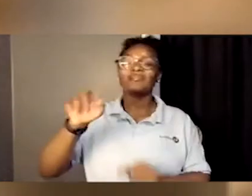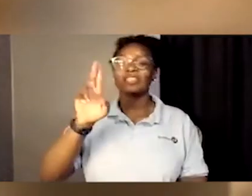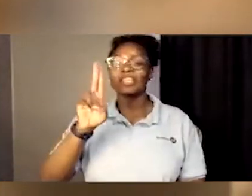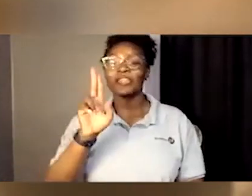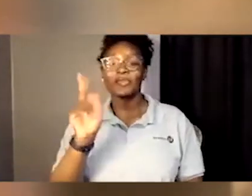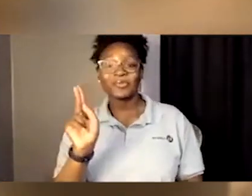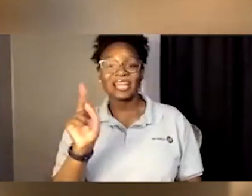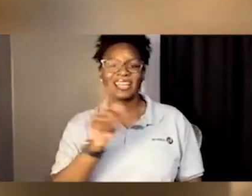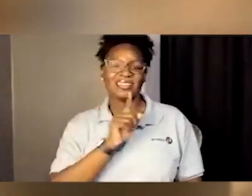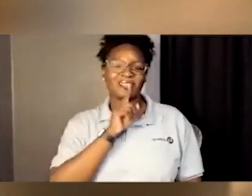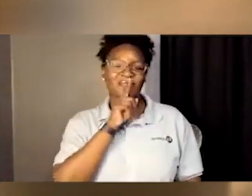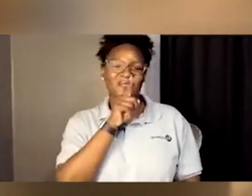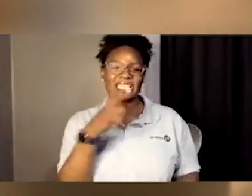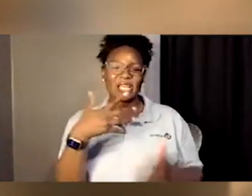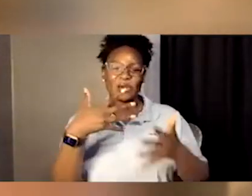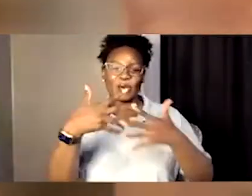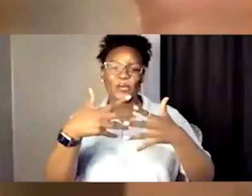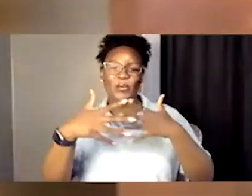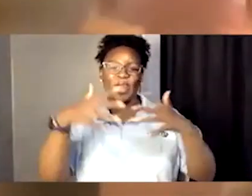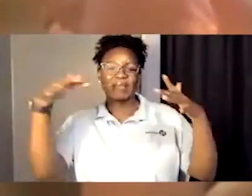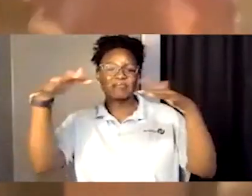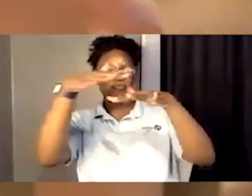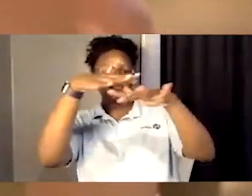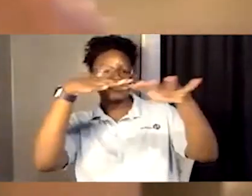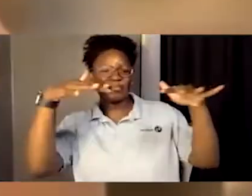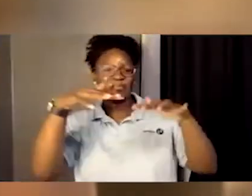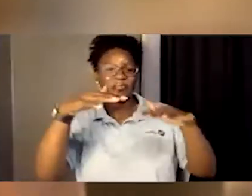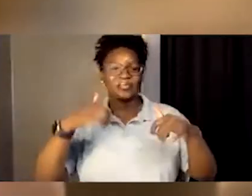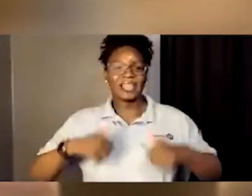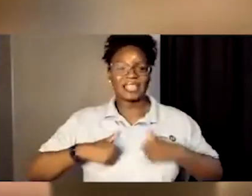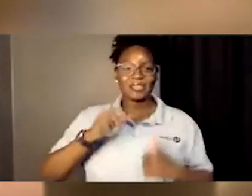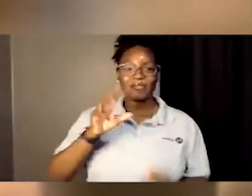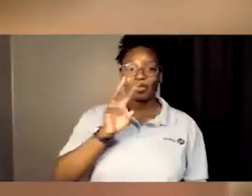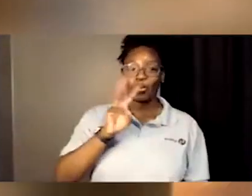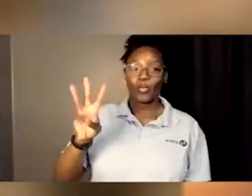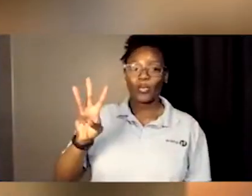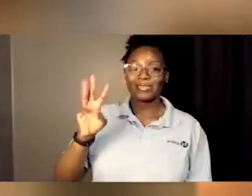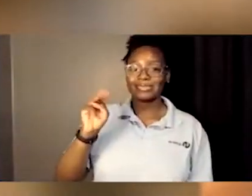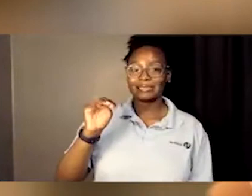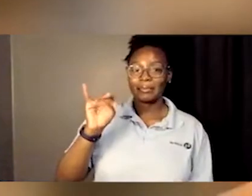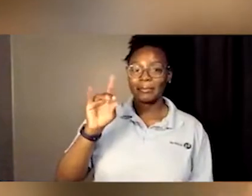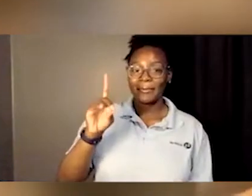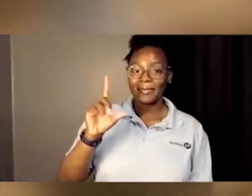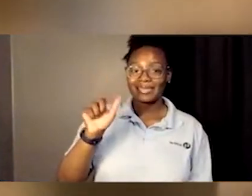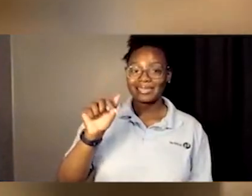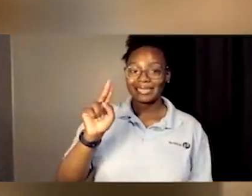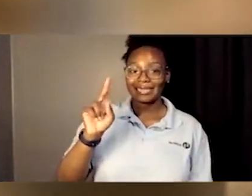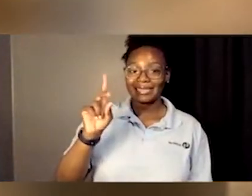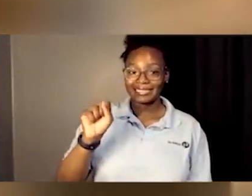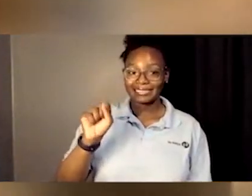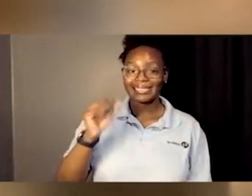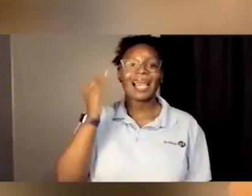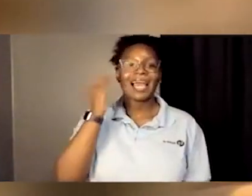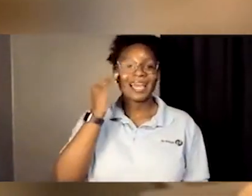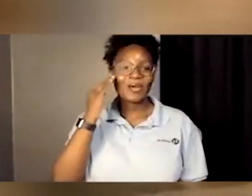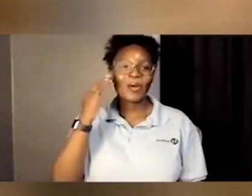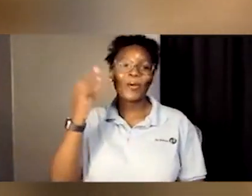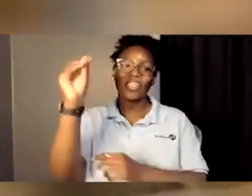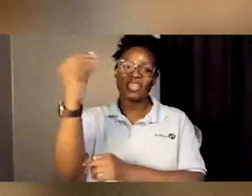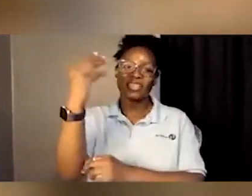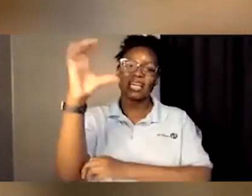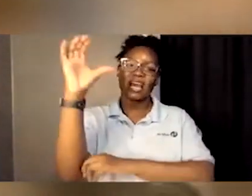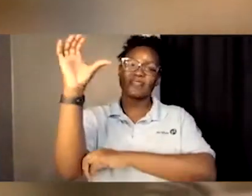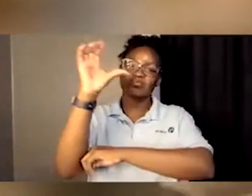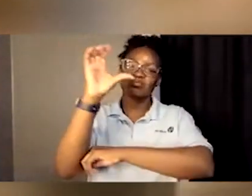grey day where I live in the West Midlands. And I think the sun should be going down in the next 45 minutes anyway. But it's